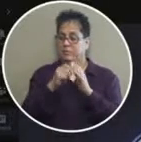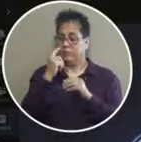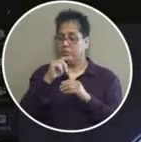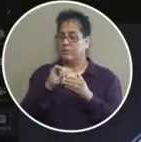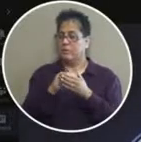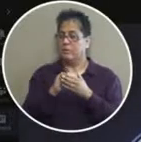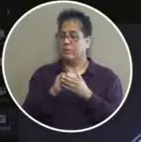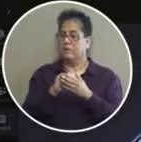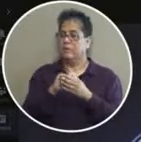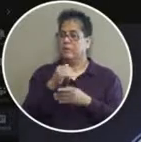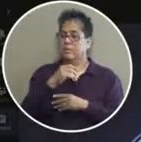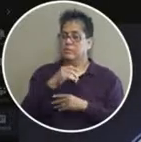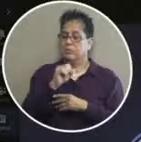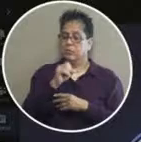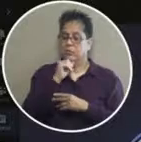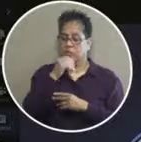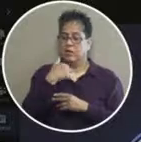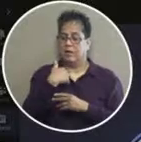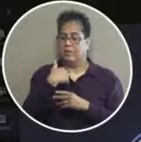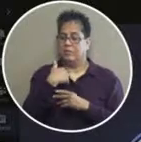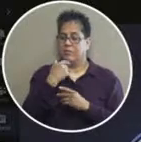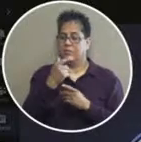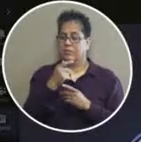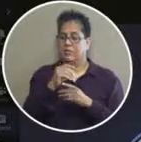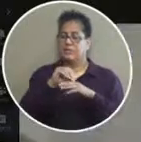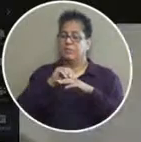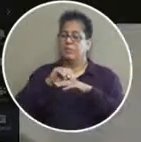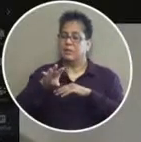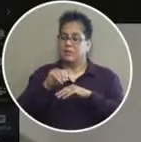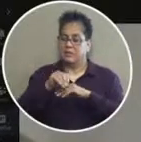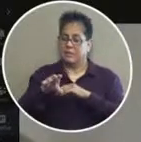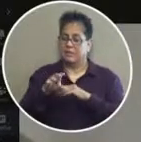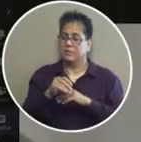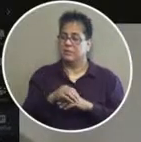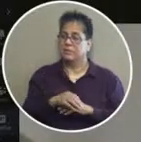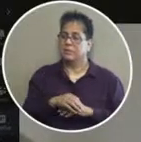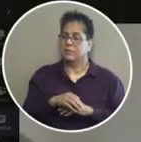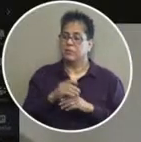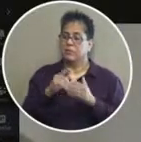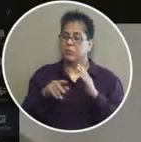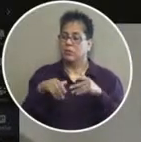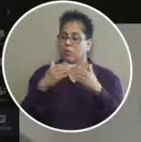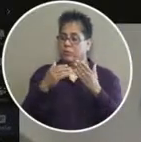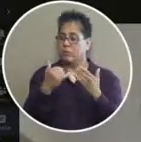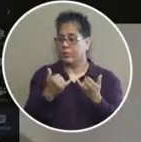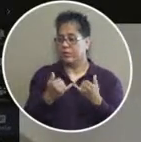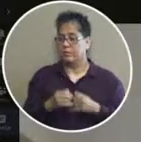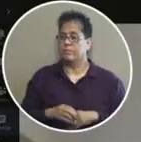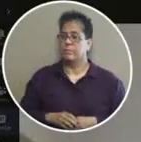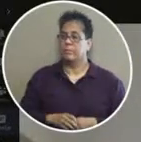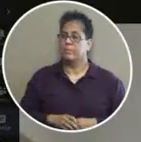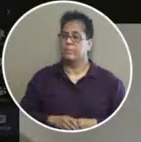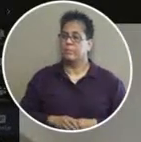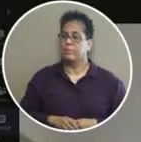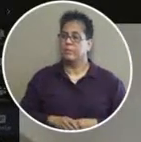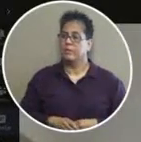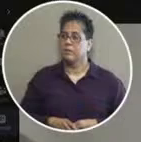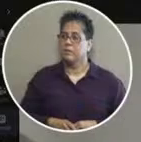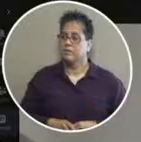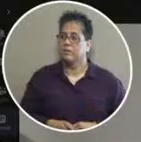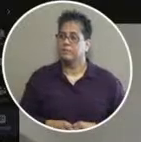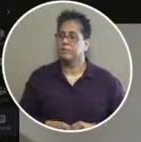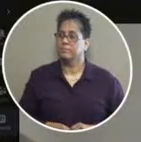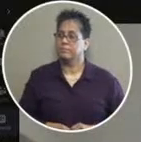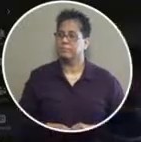have an adverse effect on the testing that we're the equity of testing that we're offering right now. So I'll just emphasize